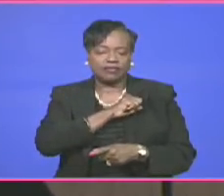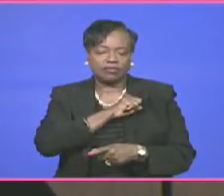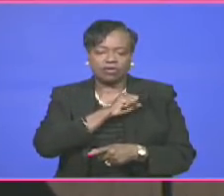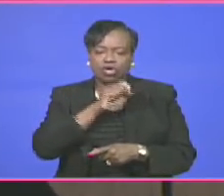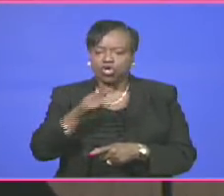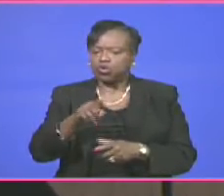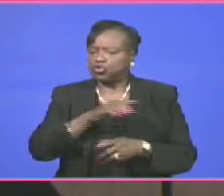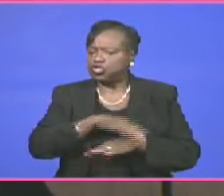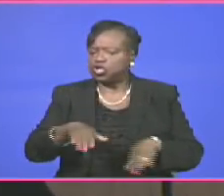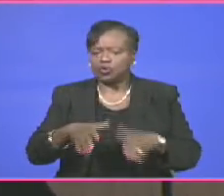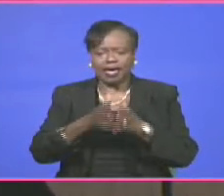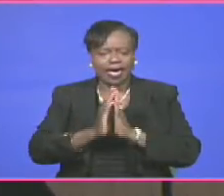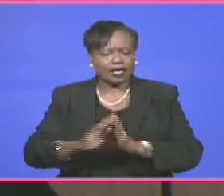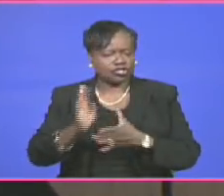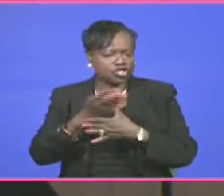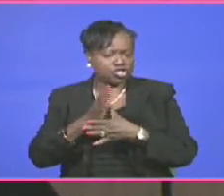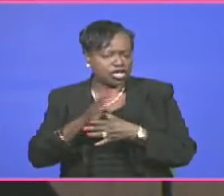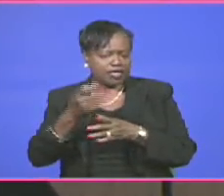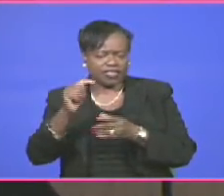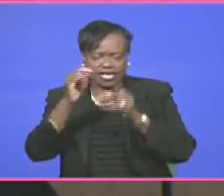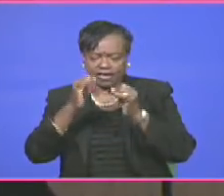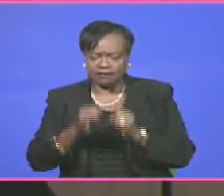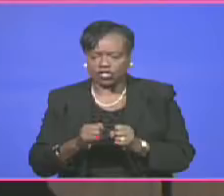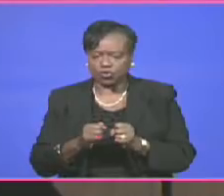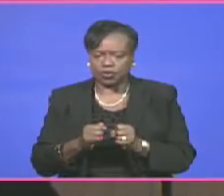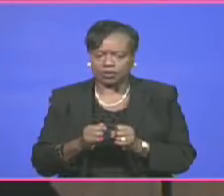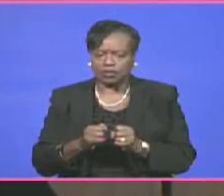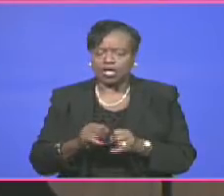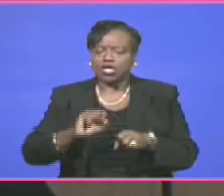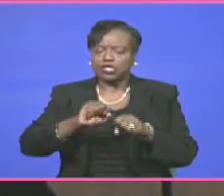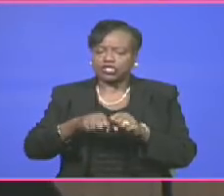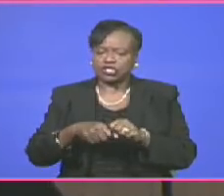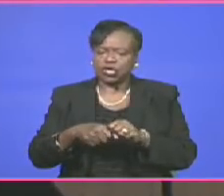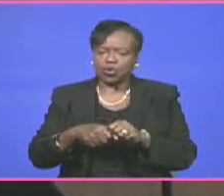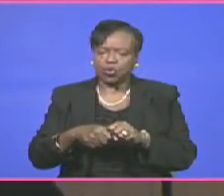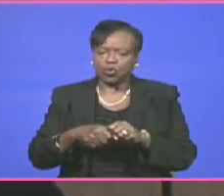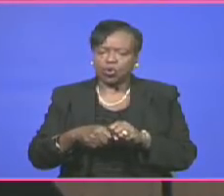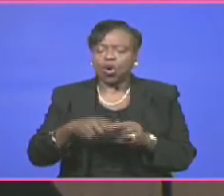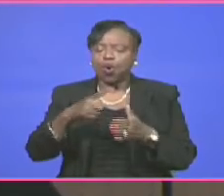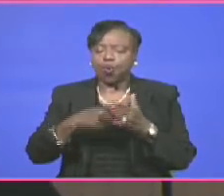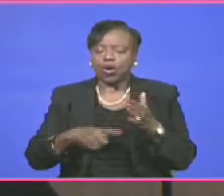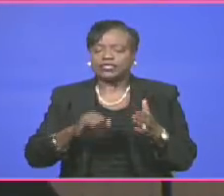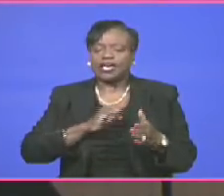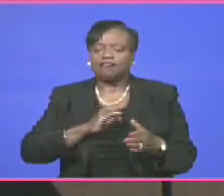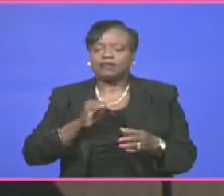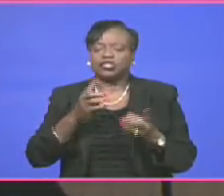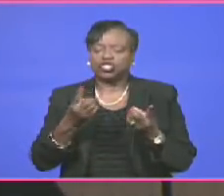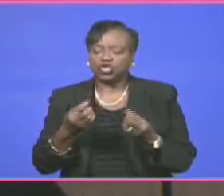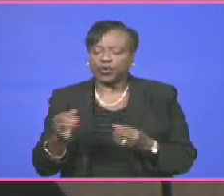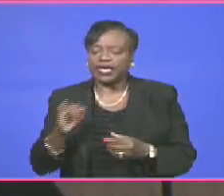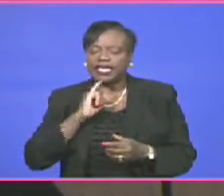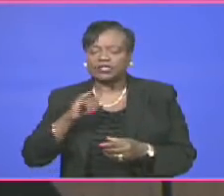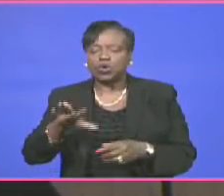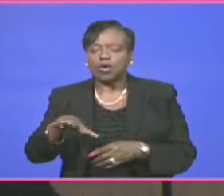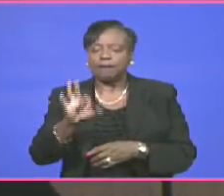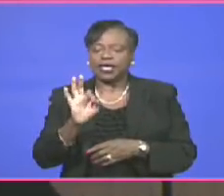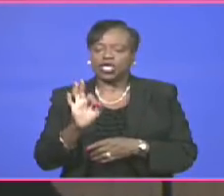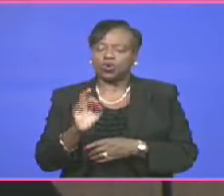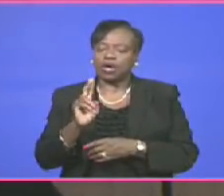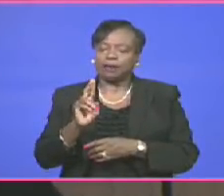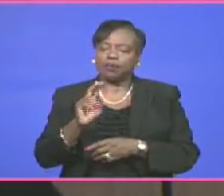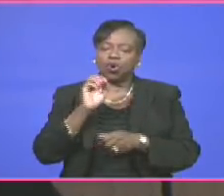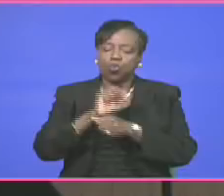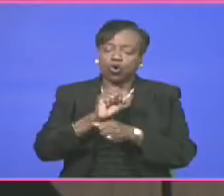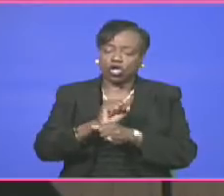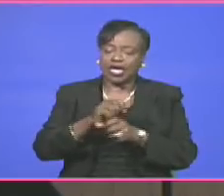the individual who is working for you. Mm-hmm. Okay? And so in recent, what I've been doing is, we pick you up working out of the